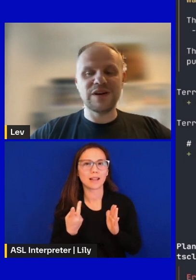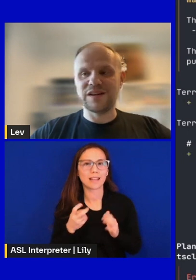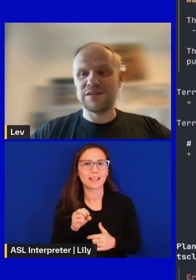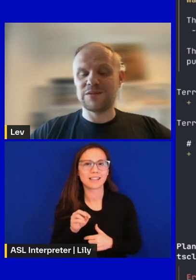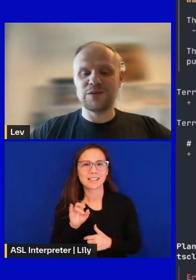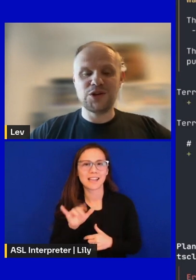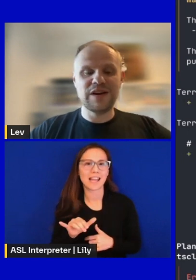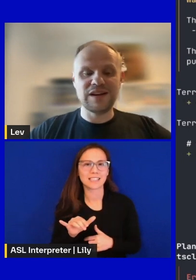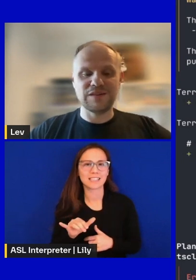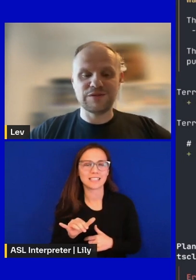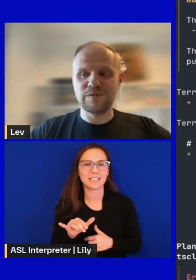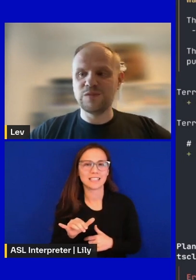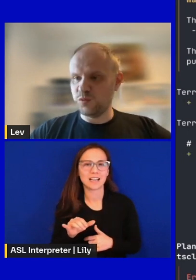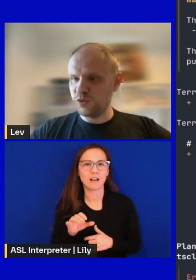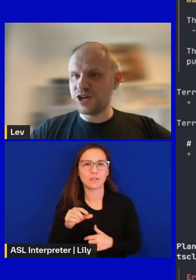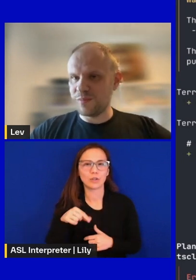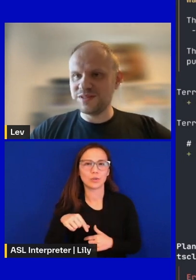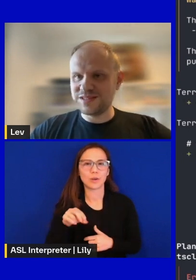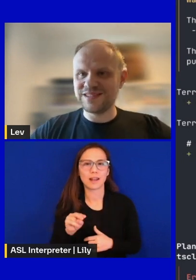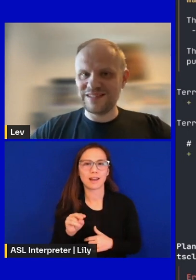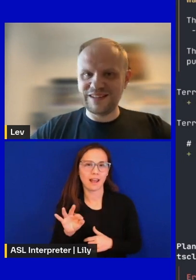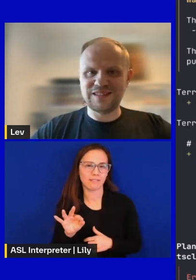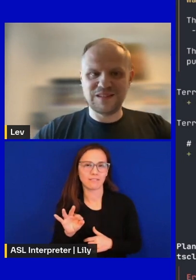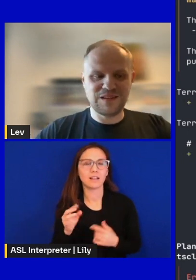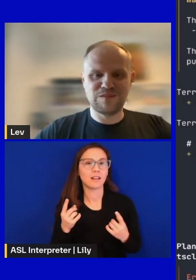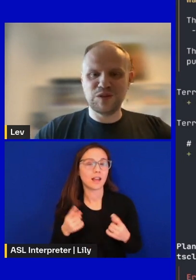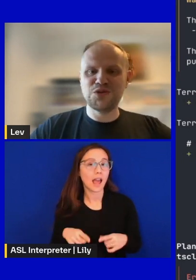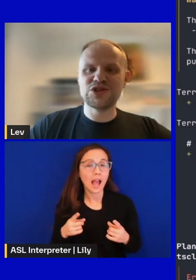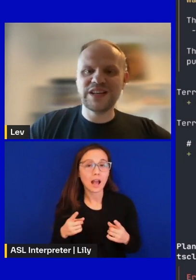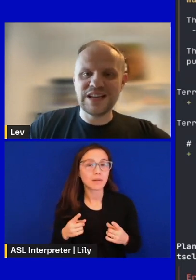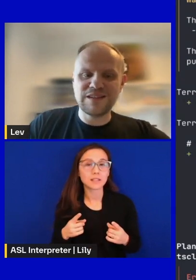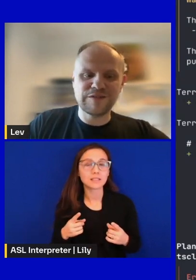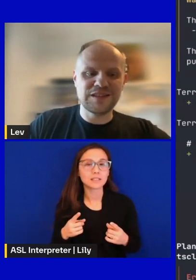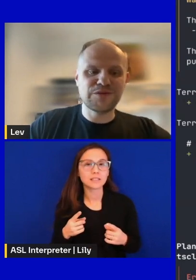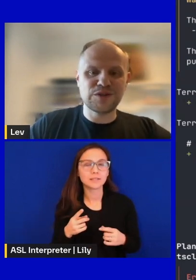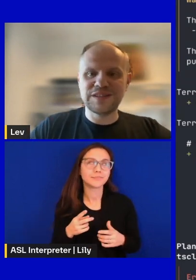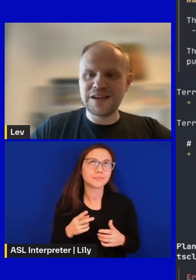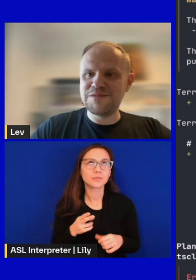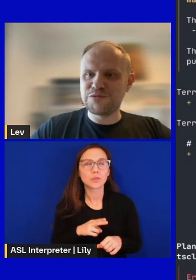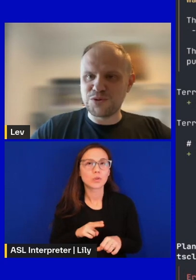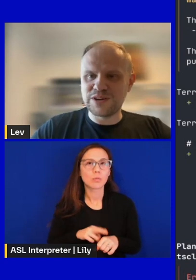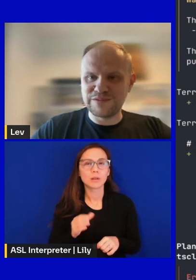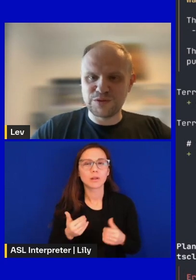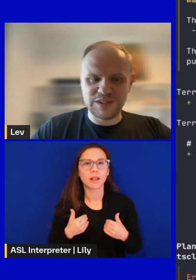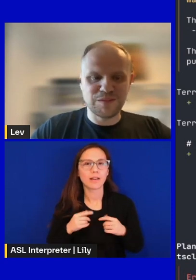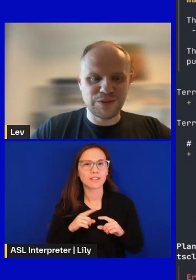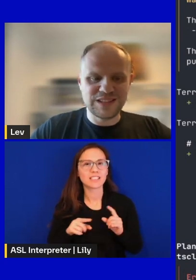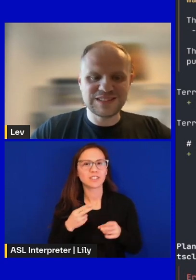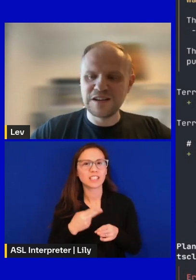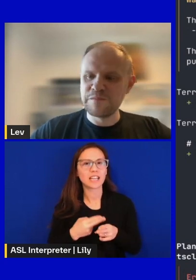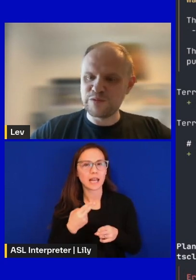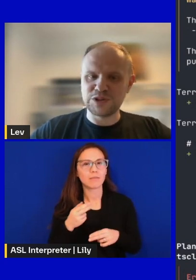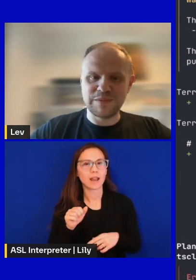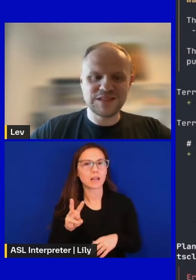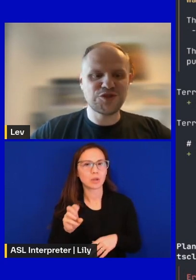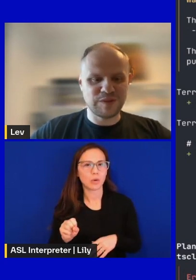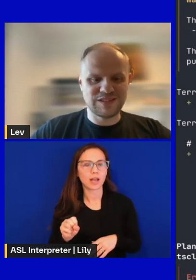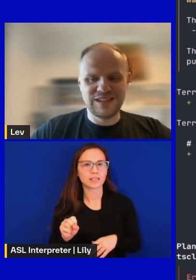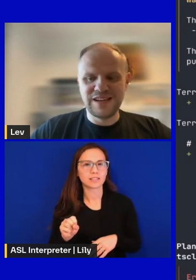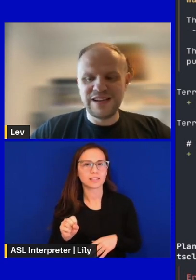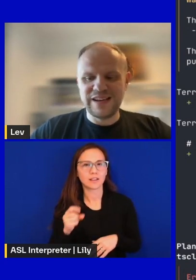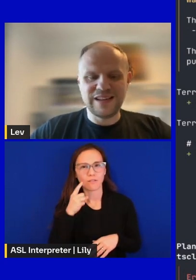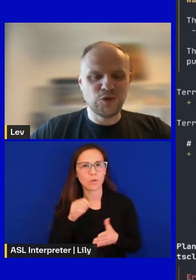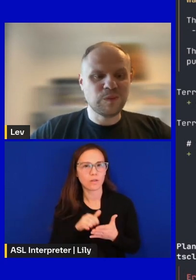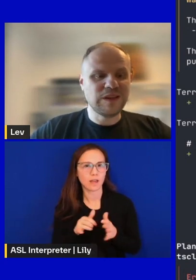of QANF, which happens. It usually have a different name for AWS for the message,